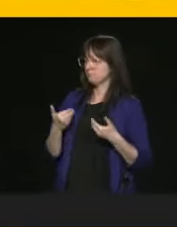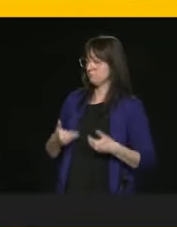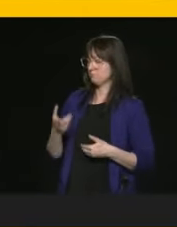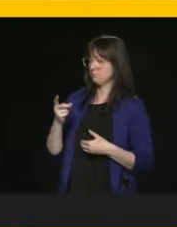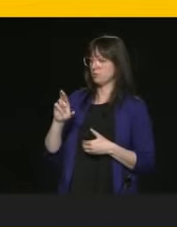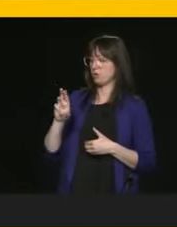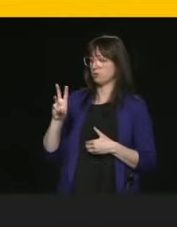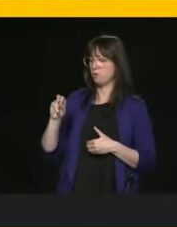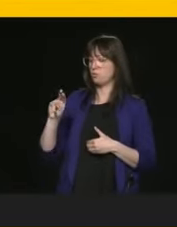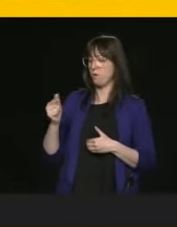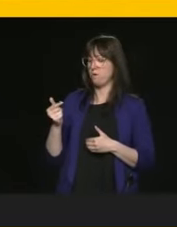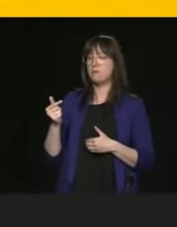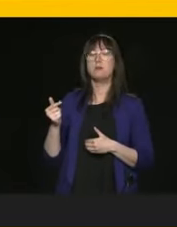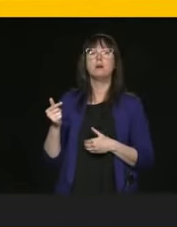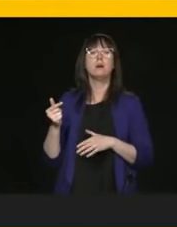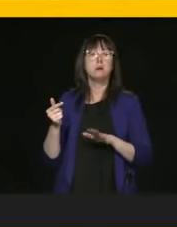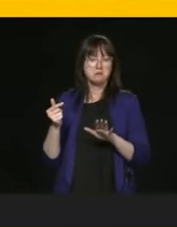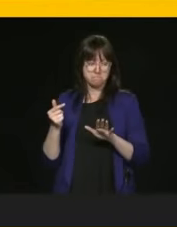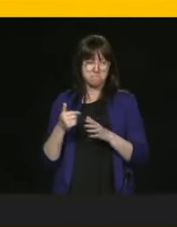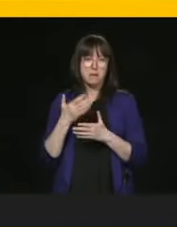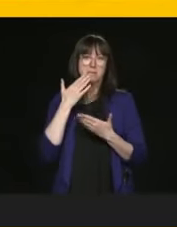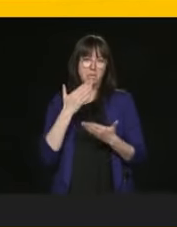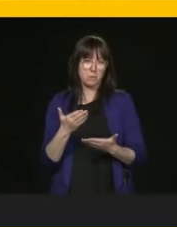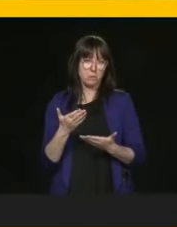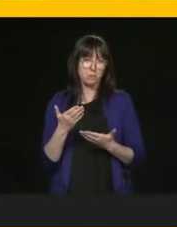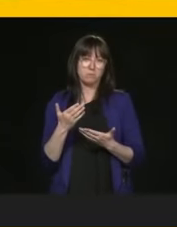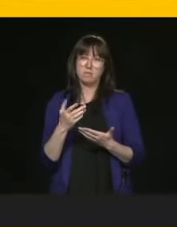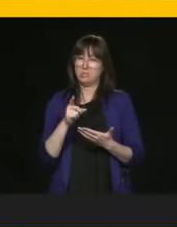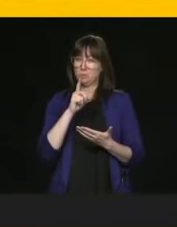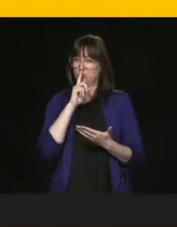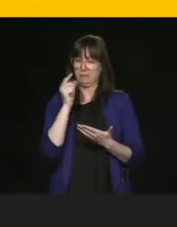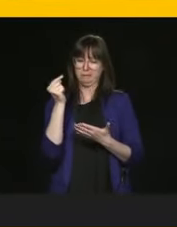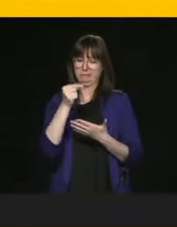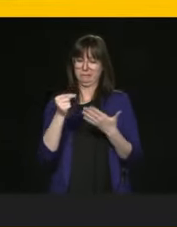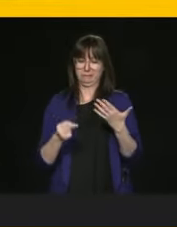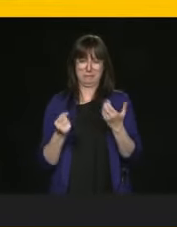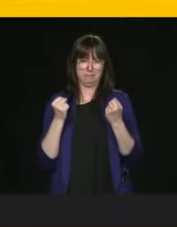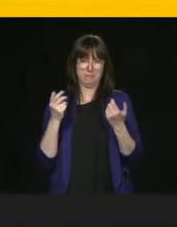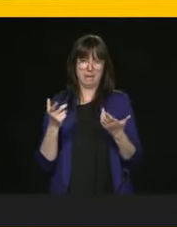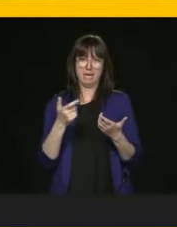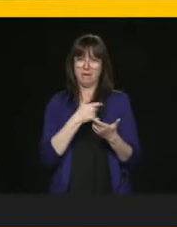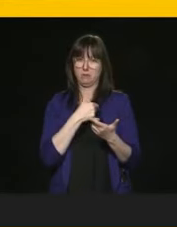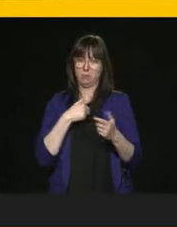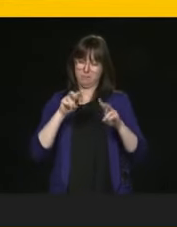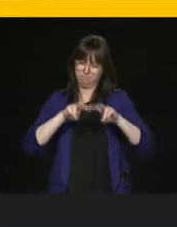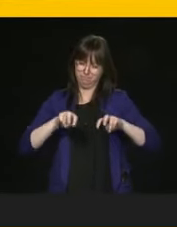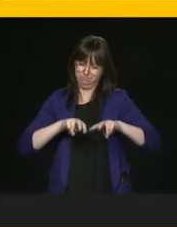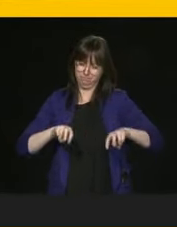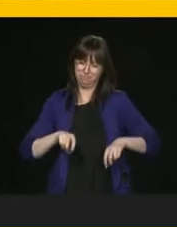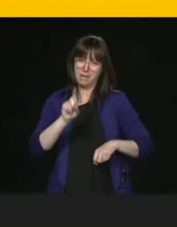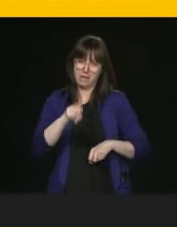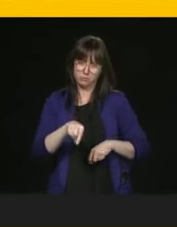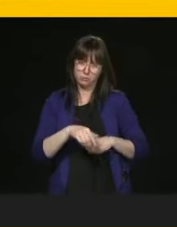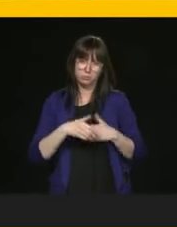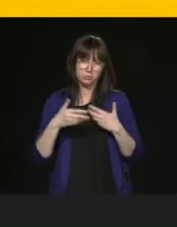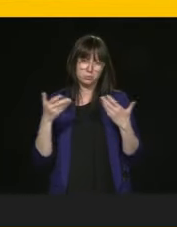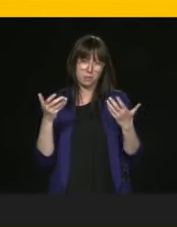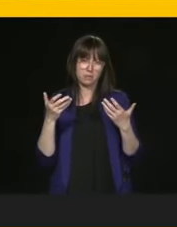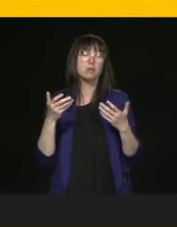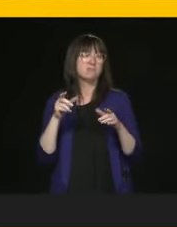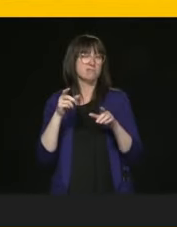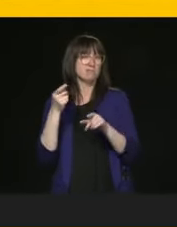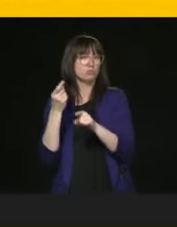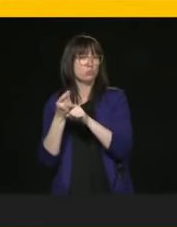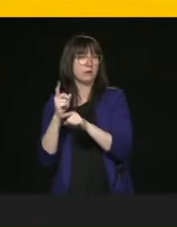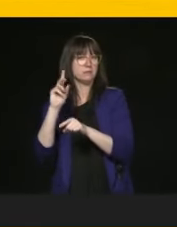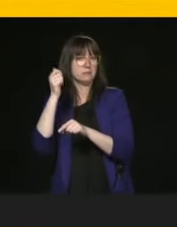of factors that we all have to actually look at, as Minister Duclos had just said, we have